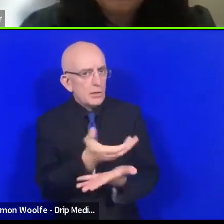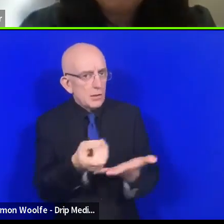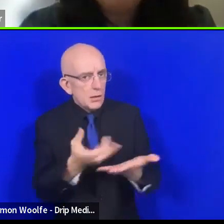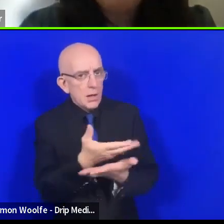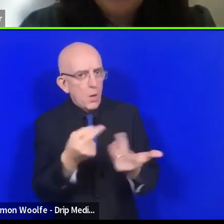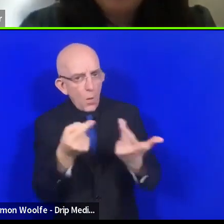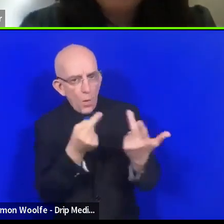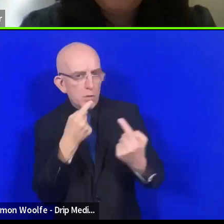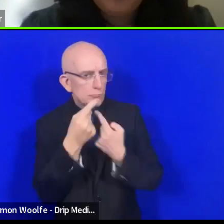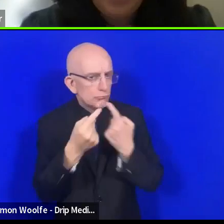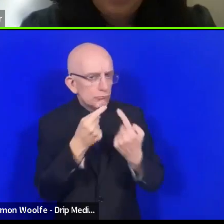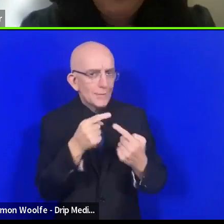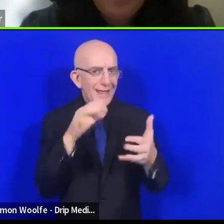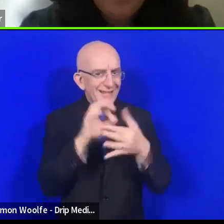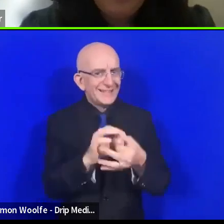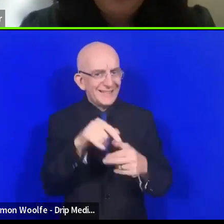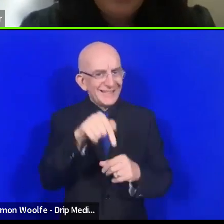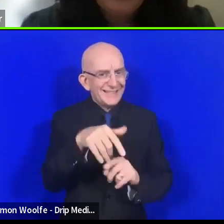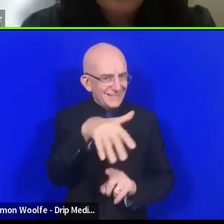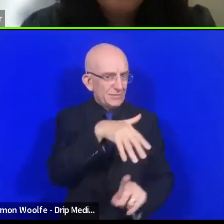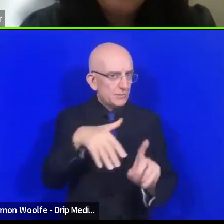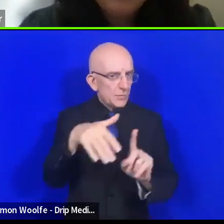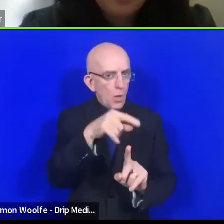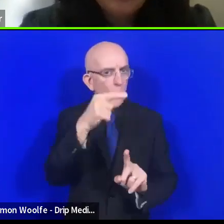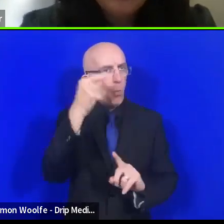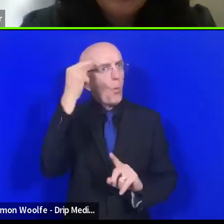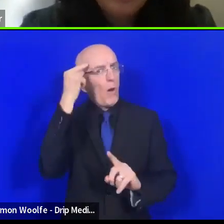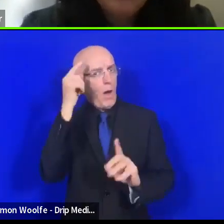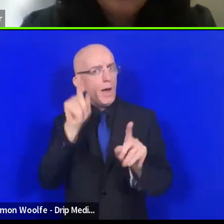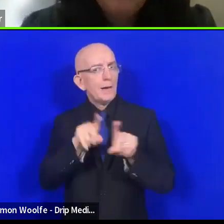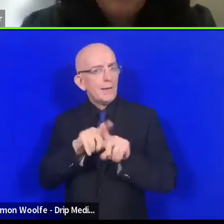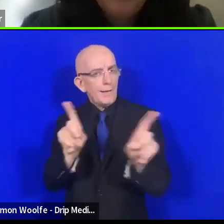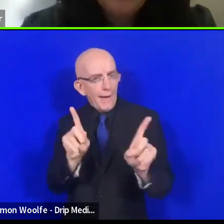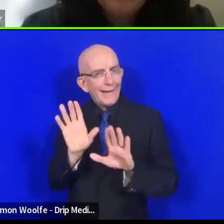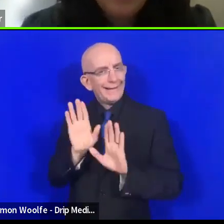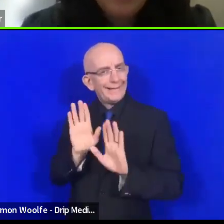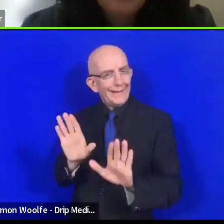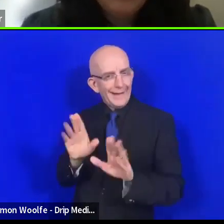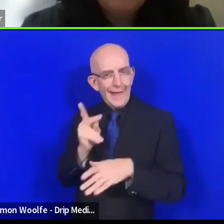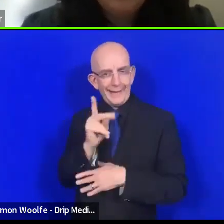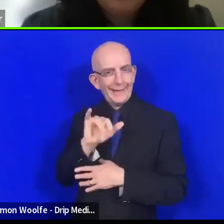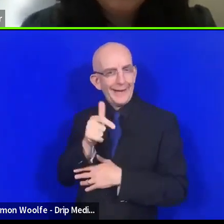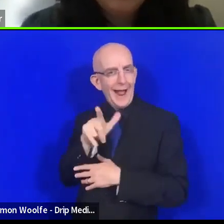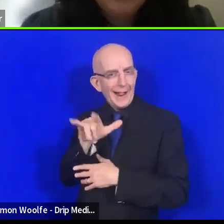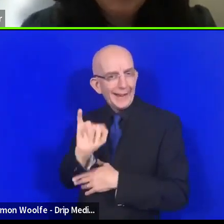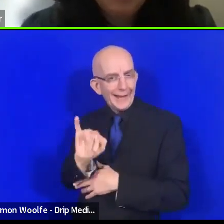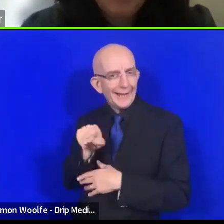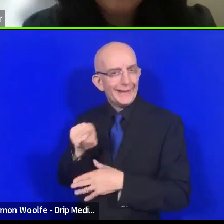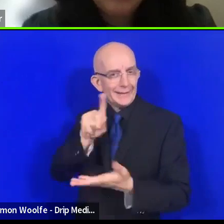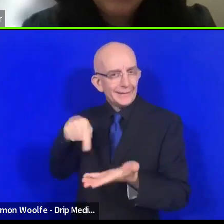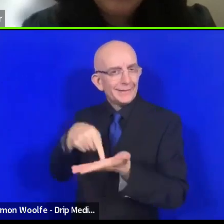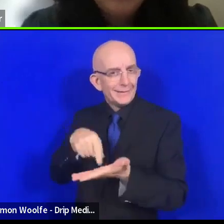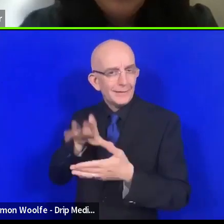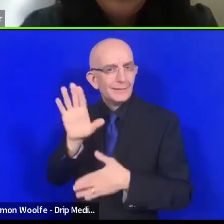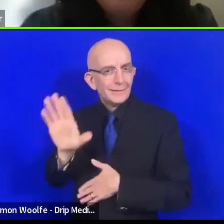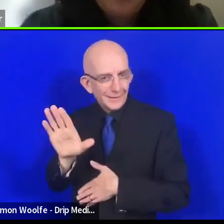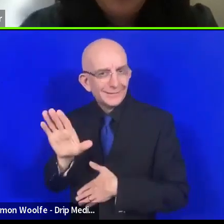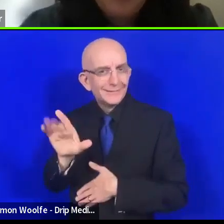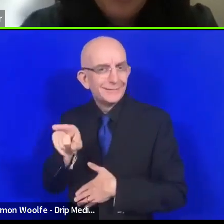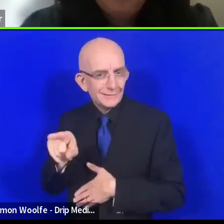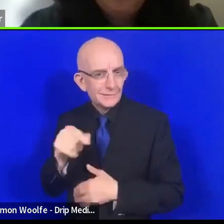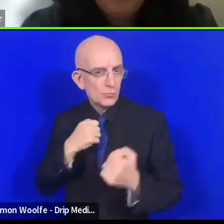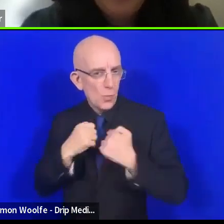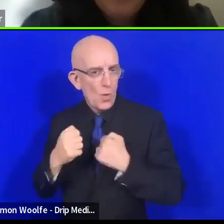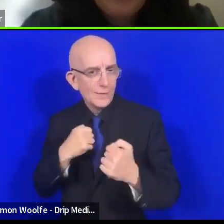And that was very helpful when we did talk to feminists with disabilities in Rwanda